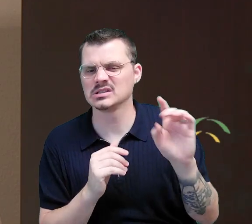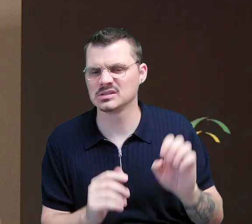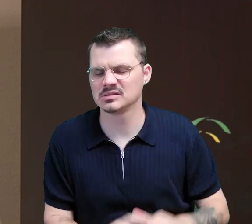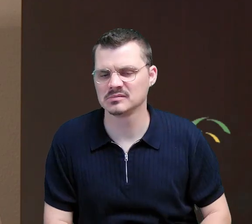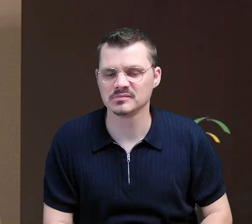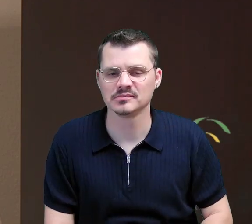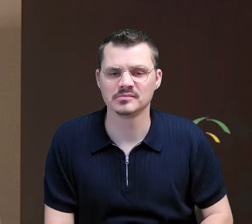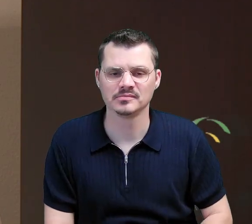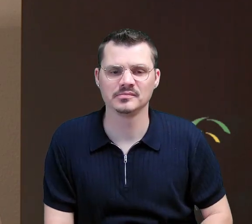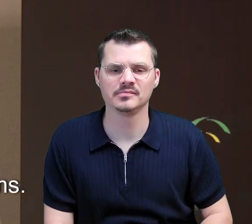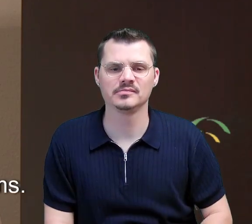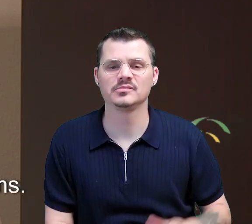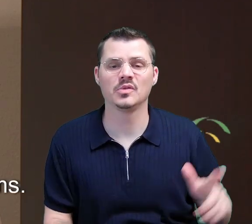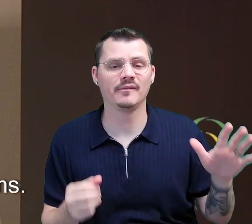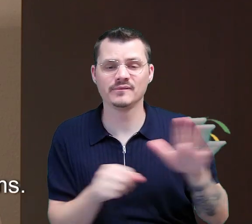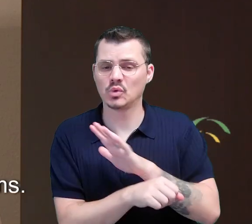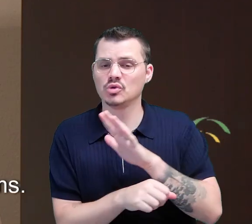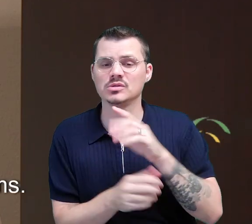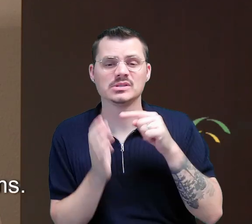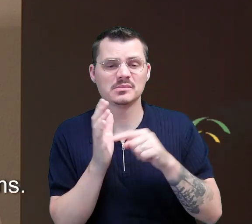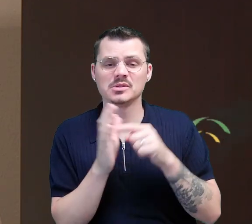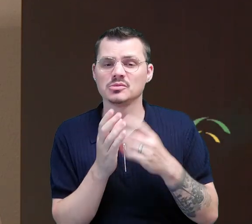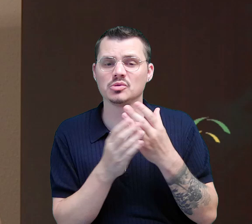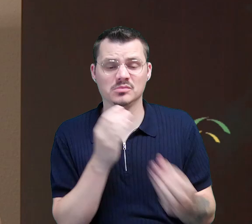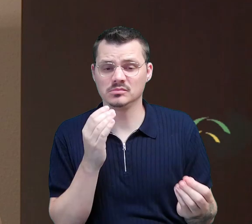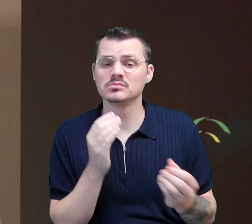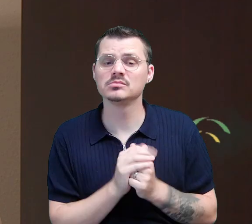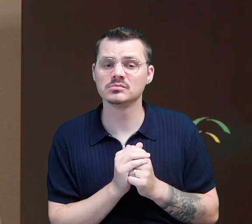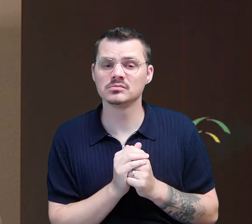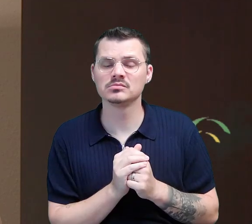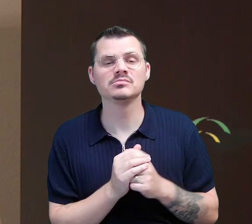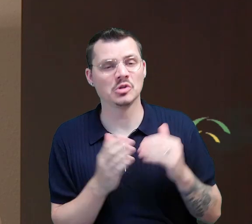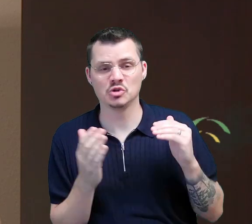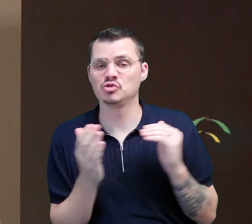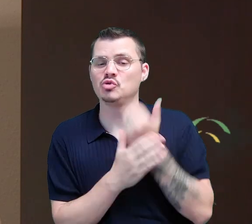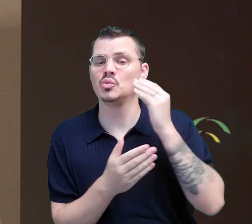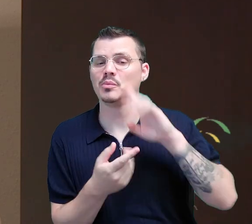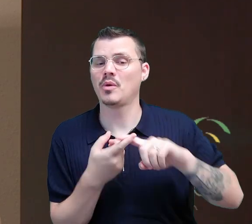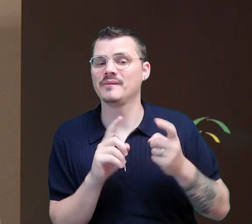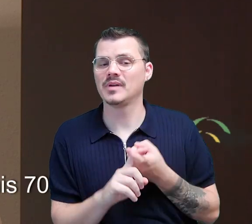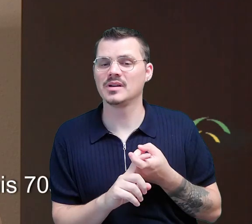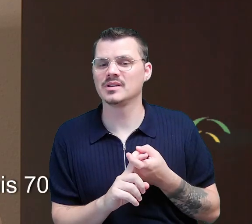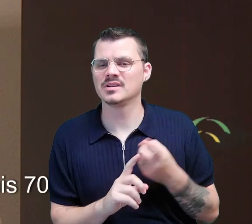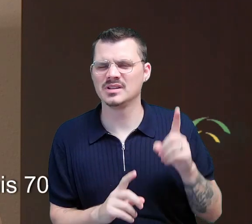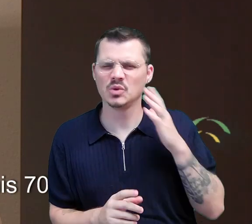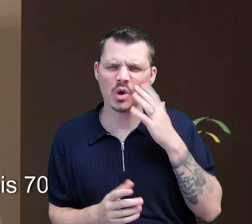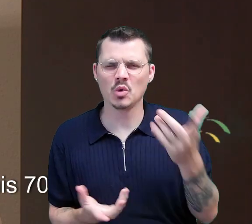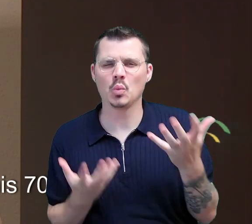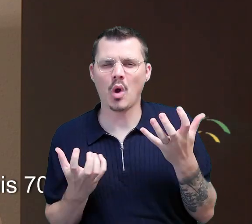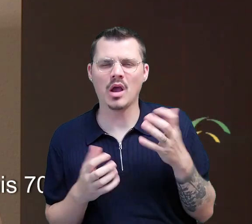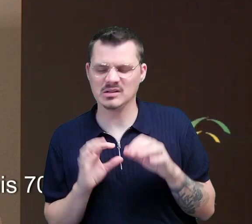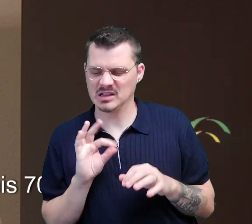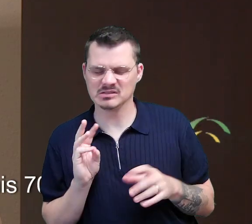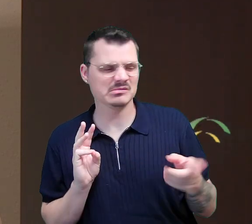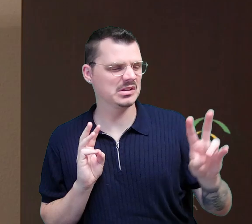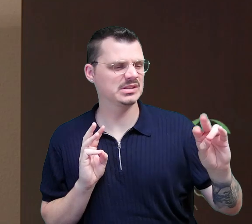size. She had a full remission in symptoms. She got herself a new boyfriend. She needed somebody, in